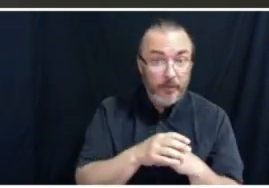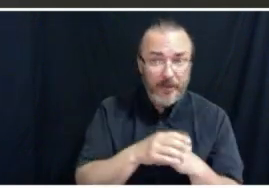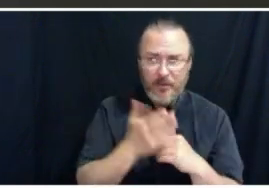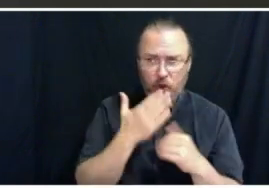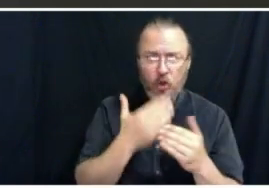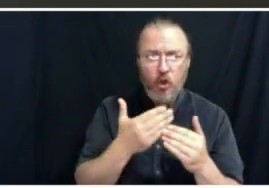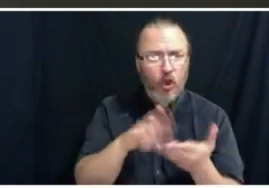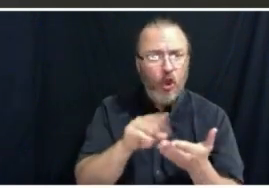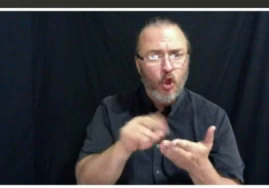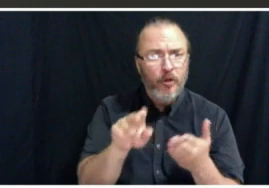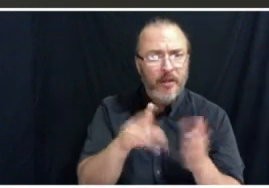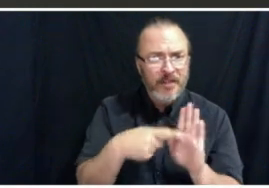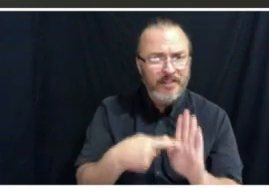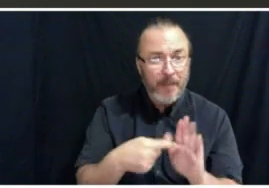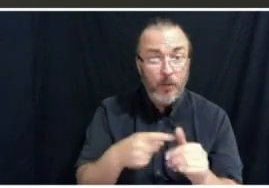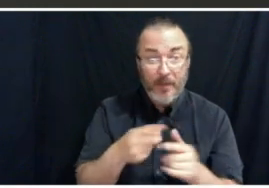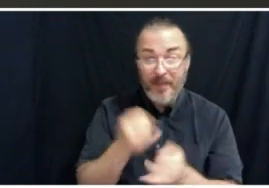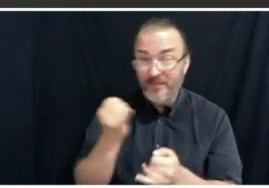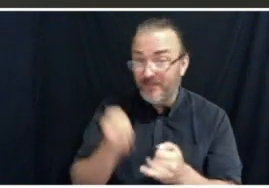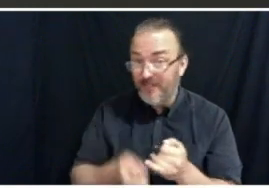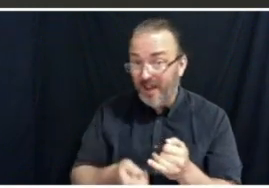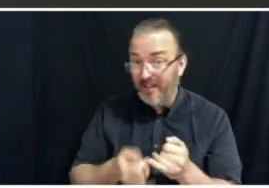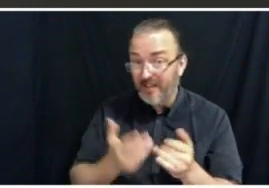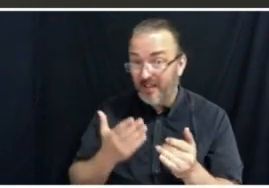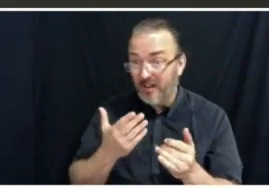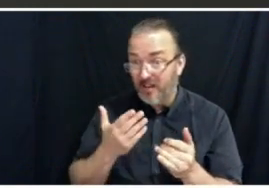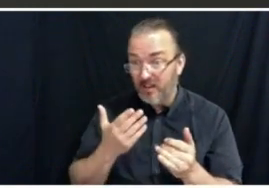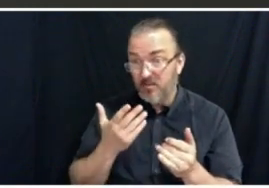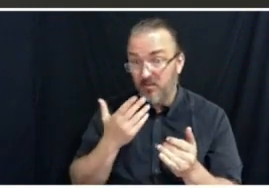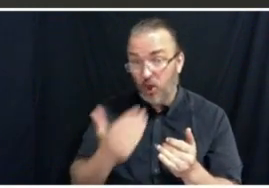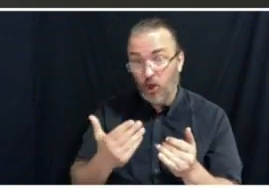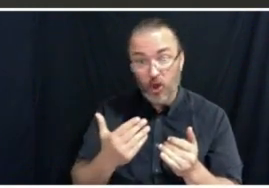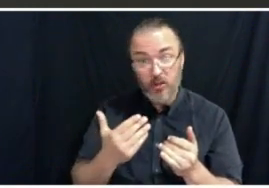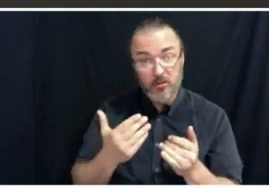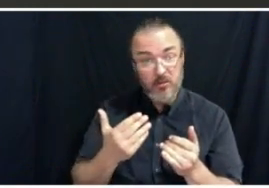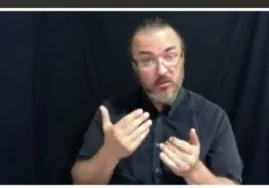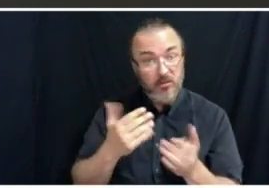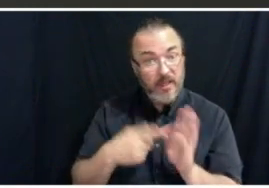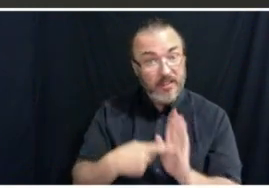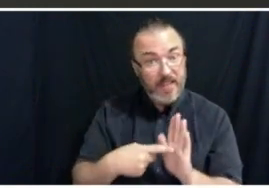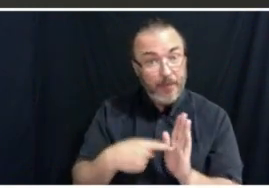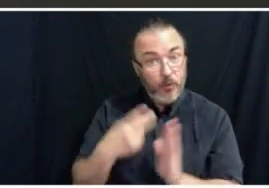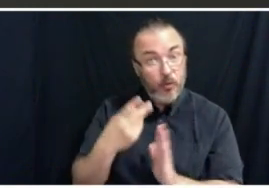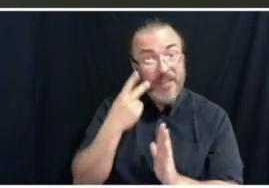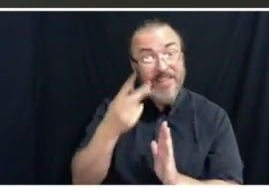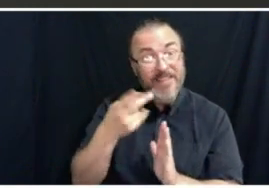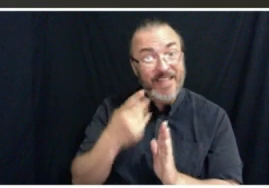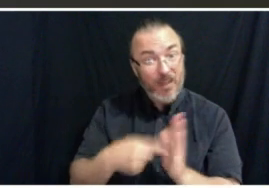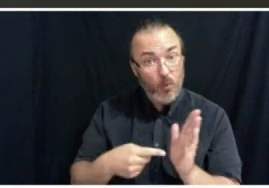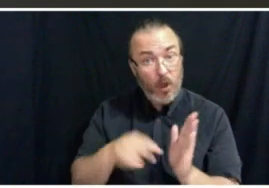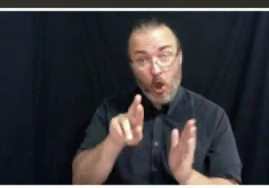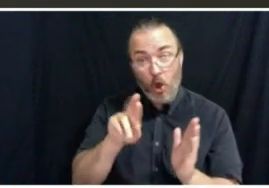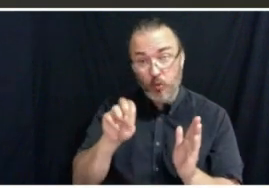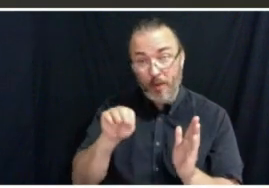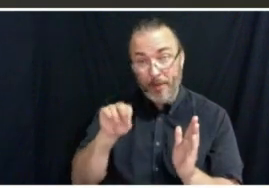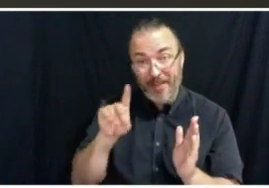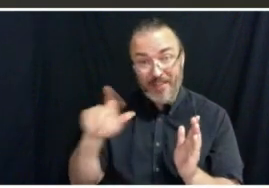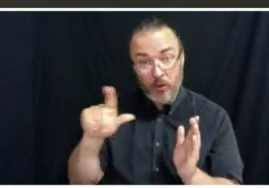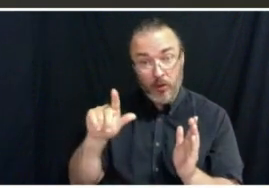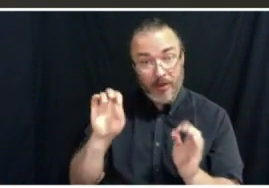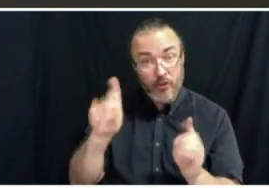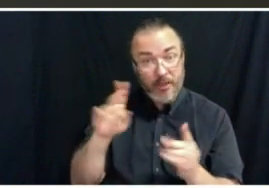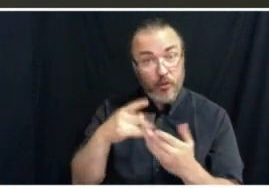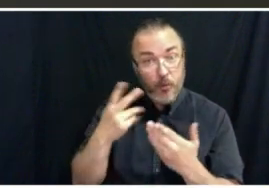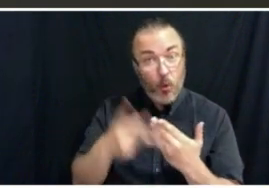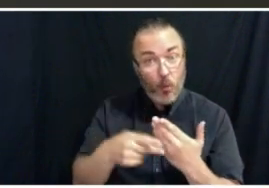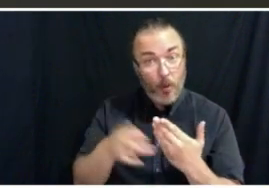And finally, it's a good example also to learn about what's waiting for us now, because it's a remedial education program, and that is exactly what governments need to focus